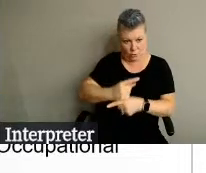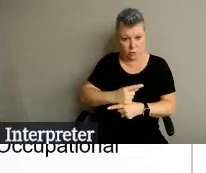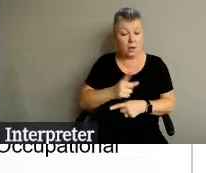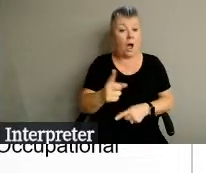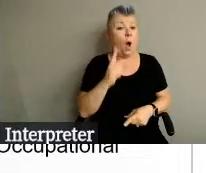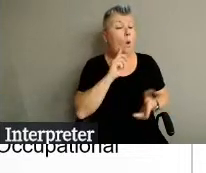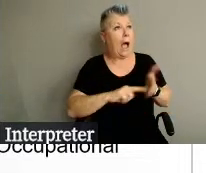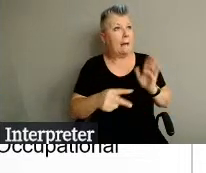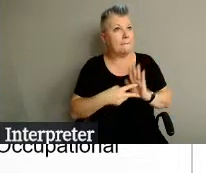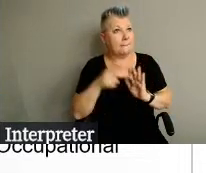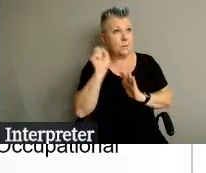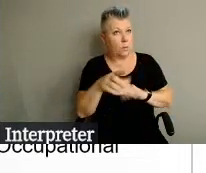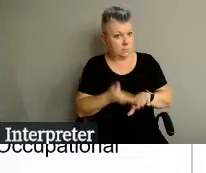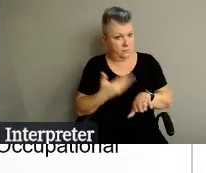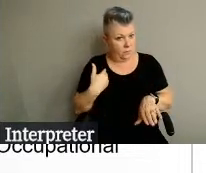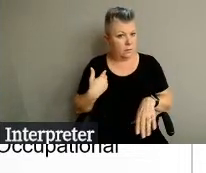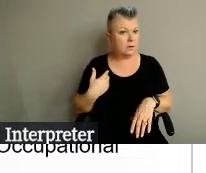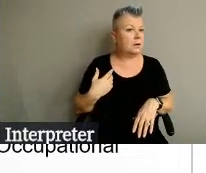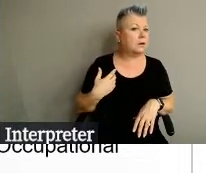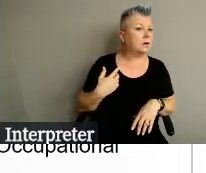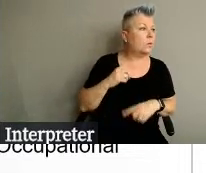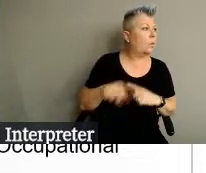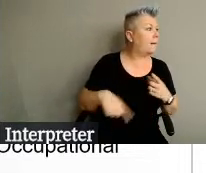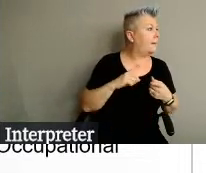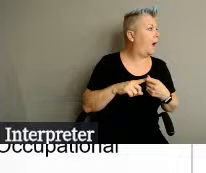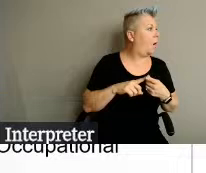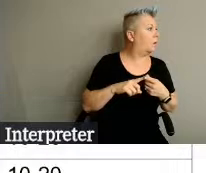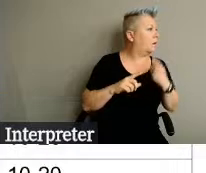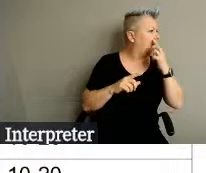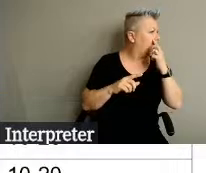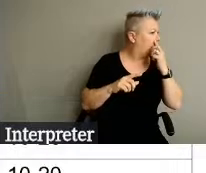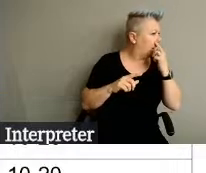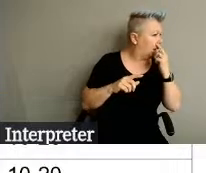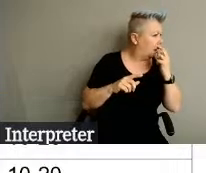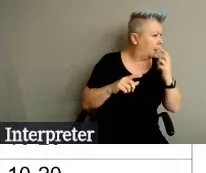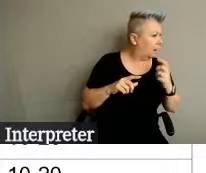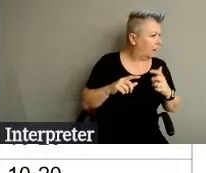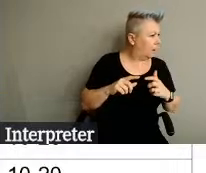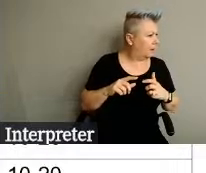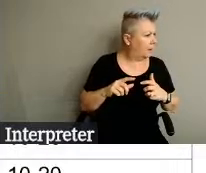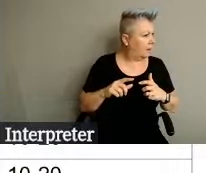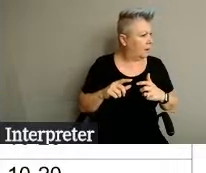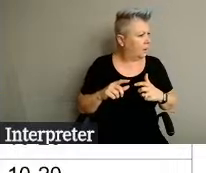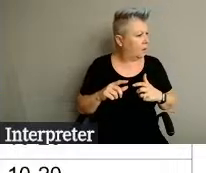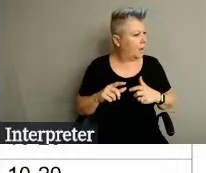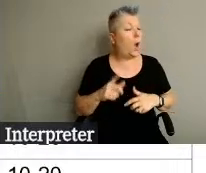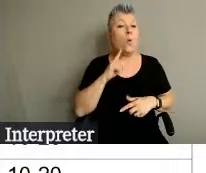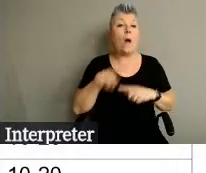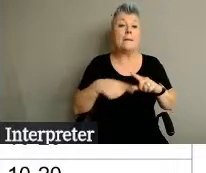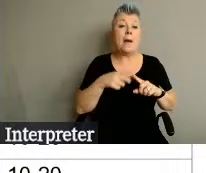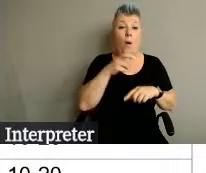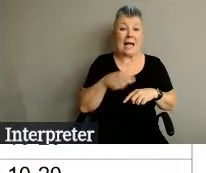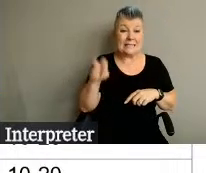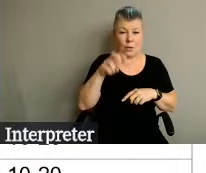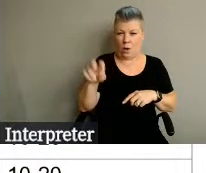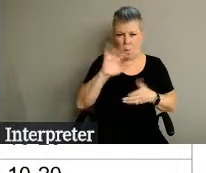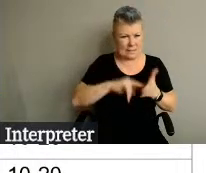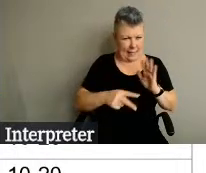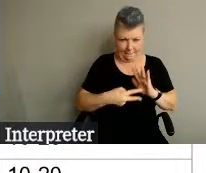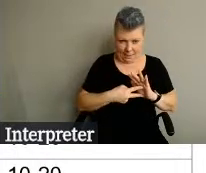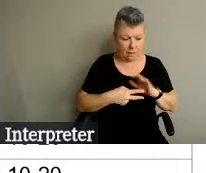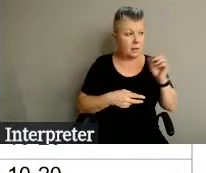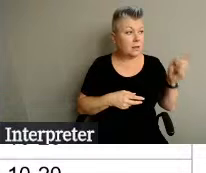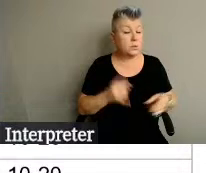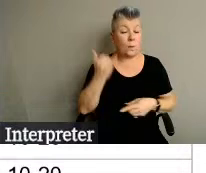meant to ask this earlier. What is itinerant? So if you look at the different types of classroom, a teacher of an early childhood special